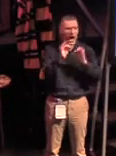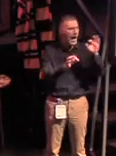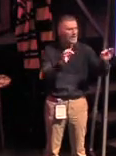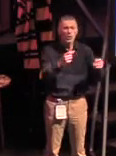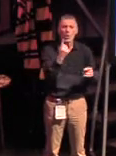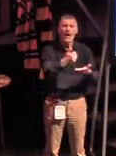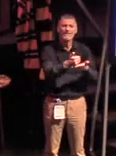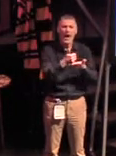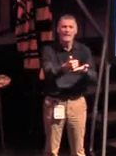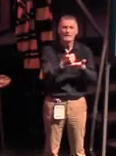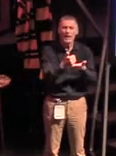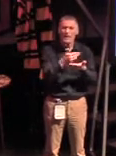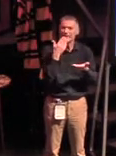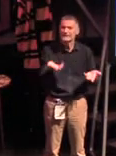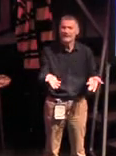to stand up.